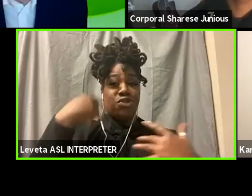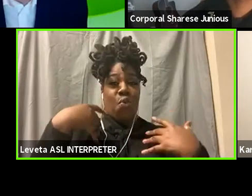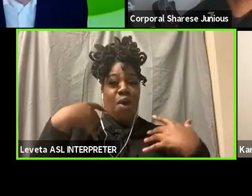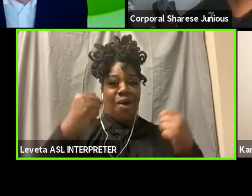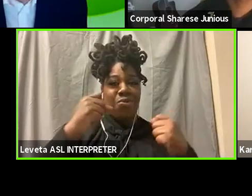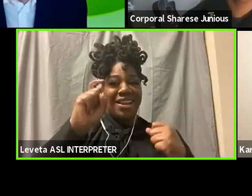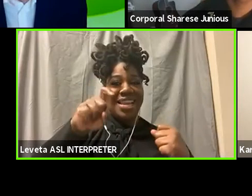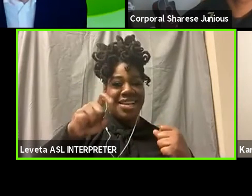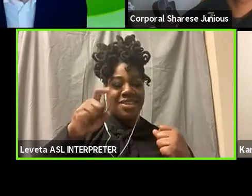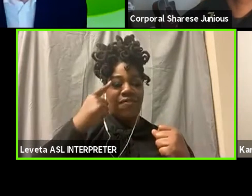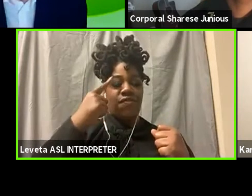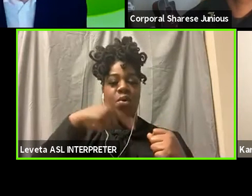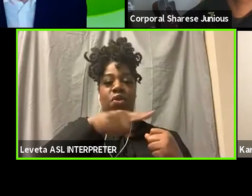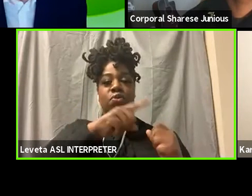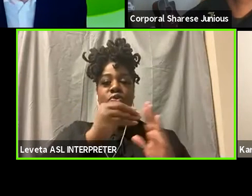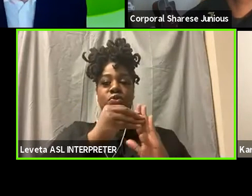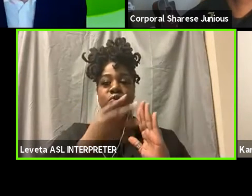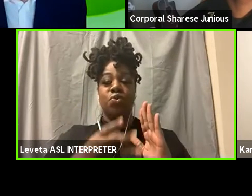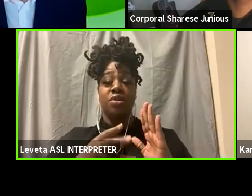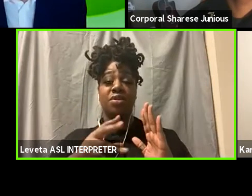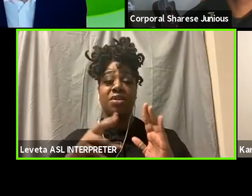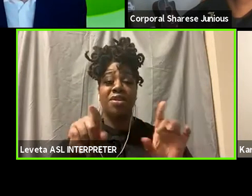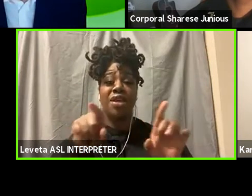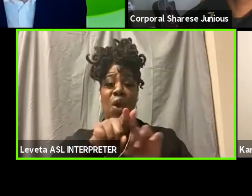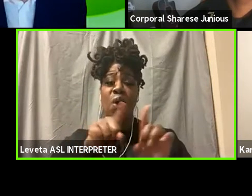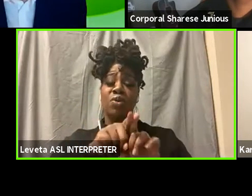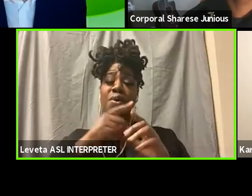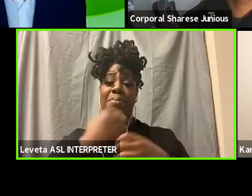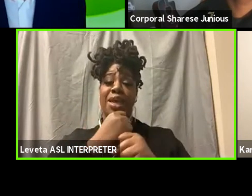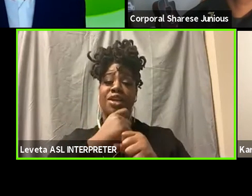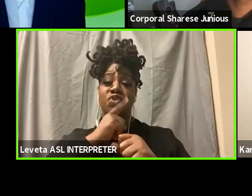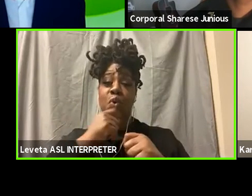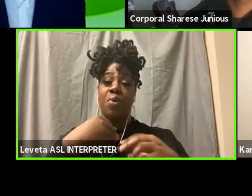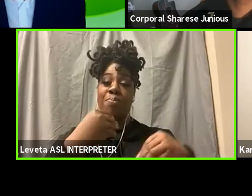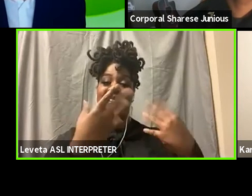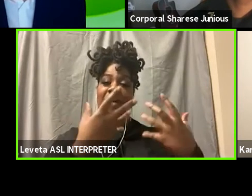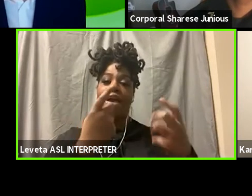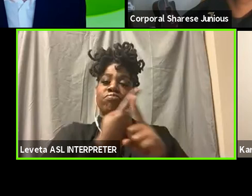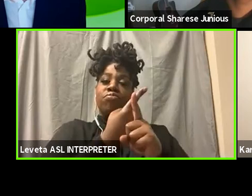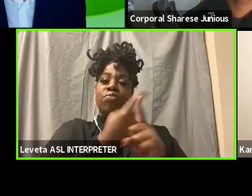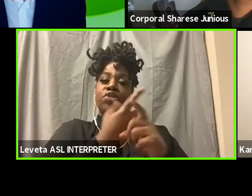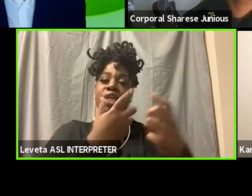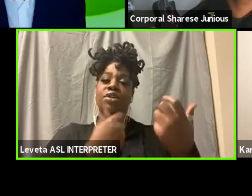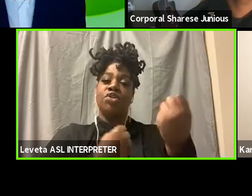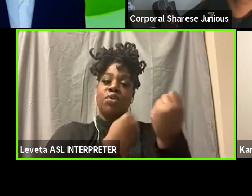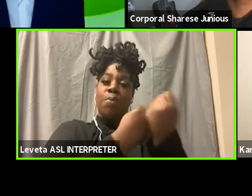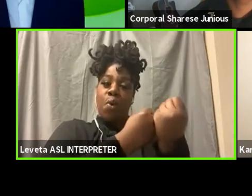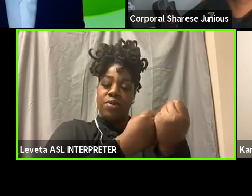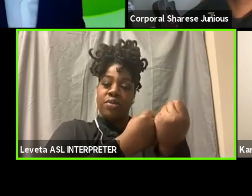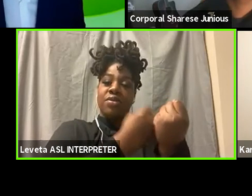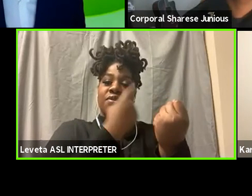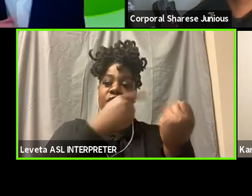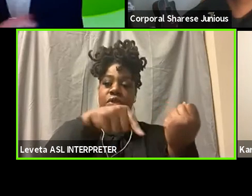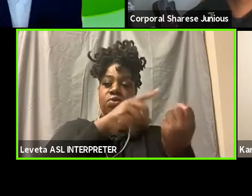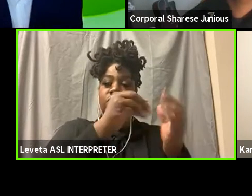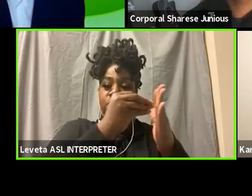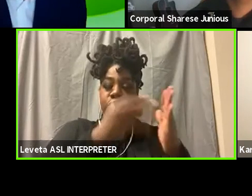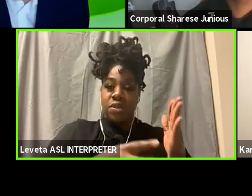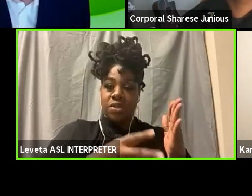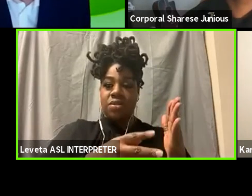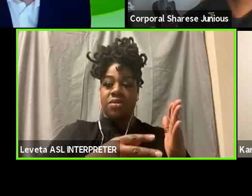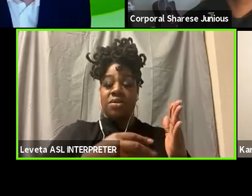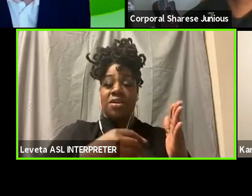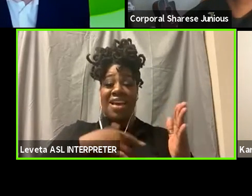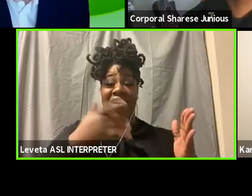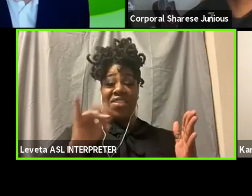more importantly, providing students with the support that they need, all students. And I think when we talk about our